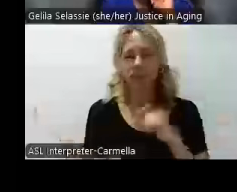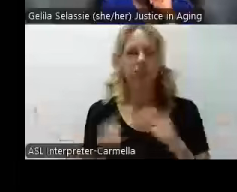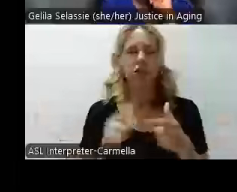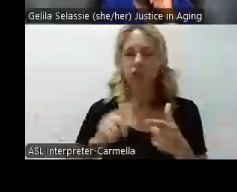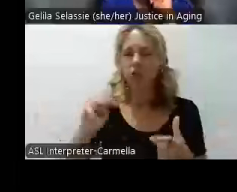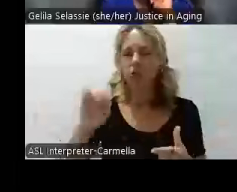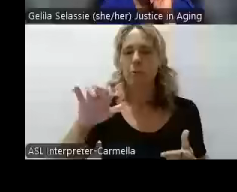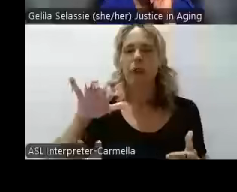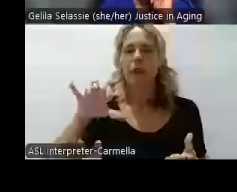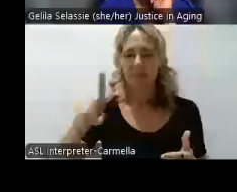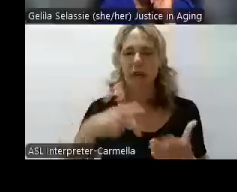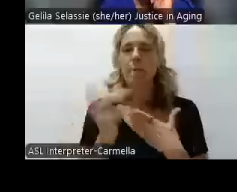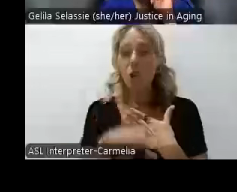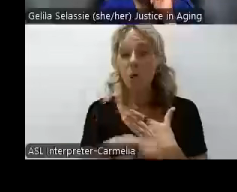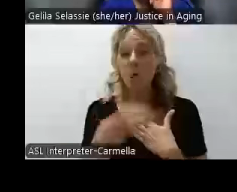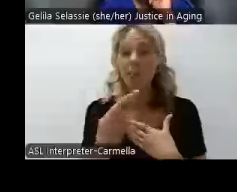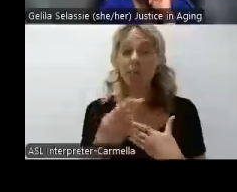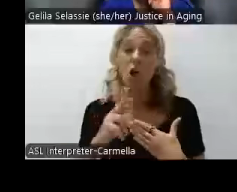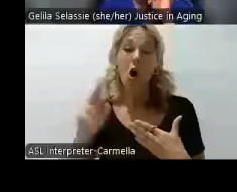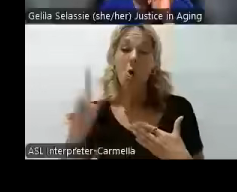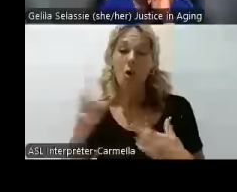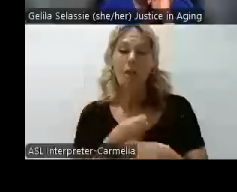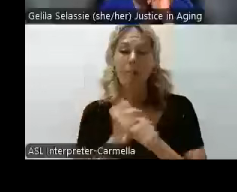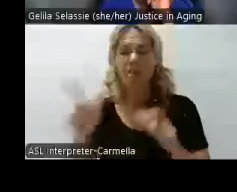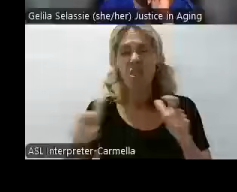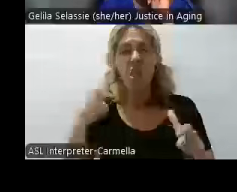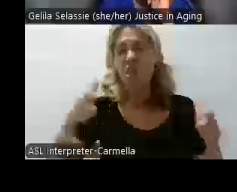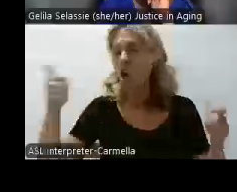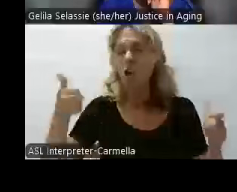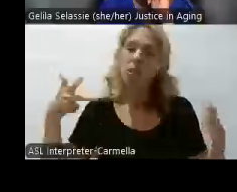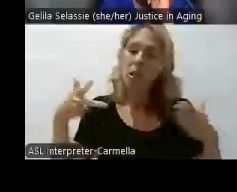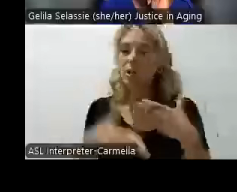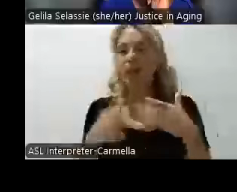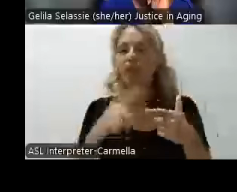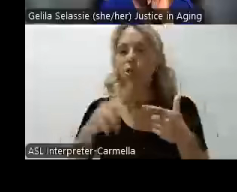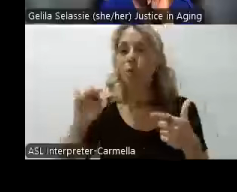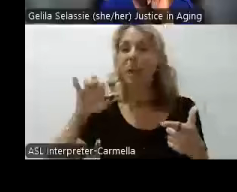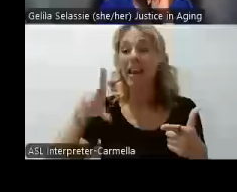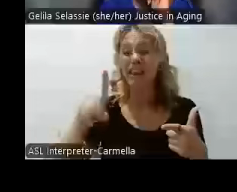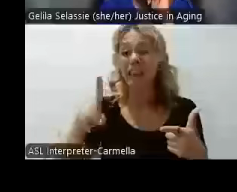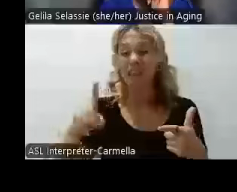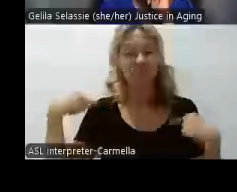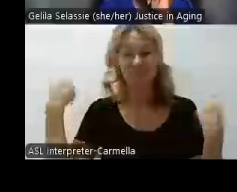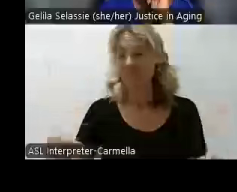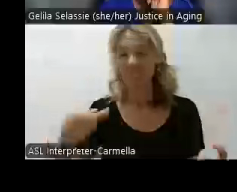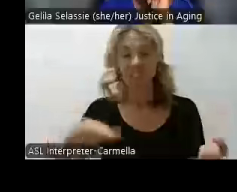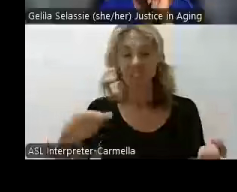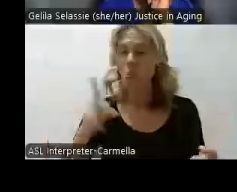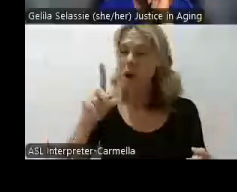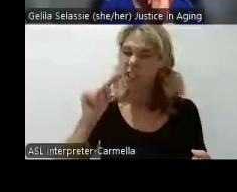Medicaid program. HR 1 made the largest cuts to Medicaid in history, with about $1